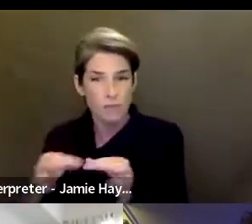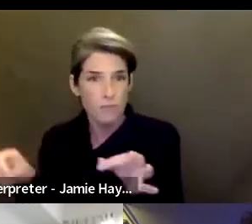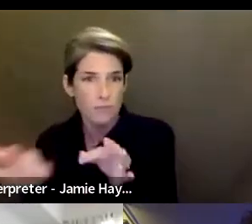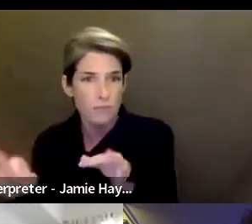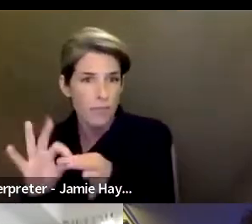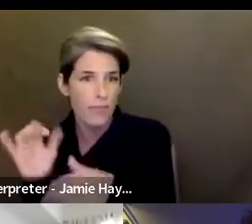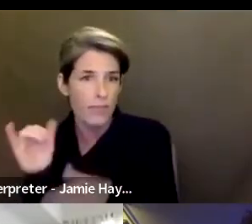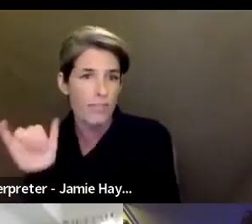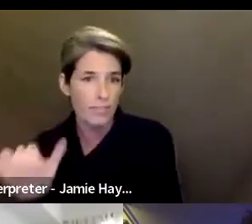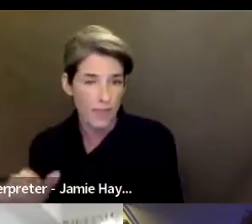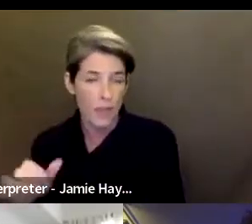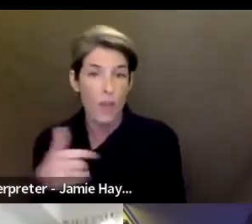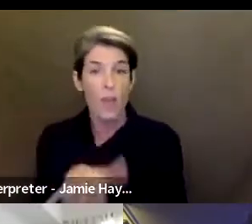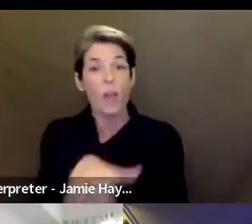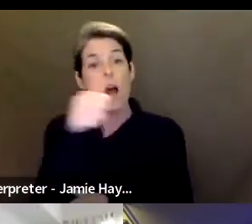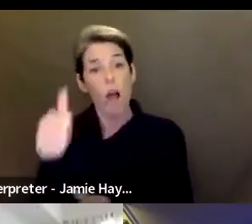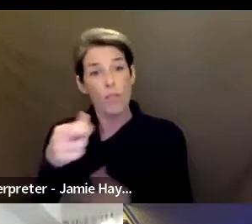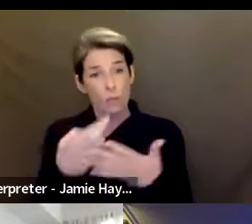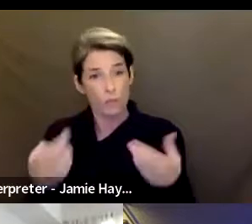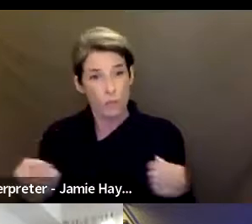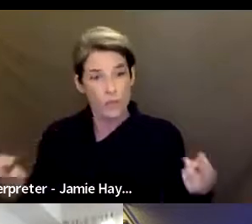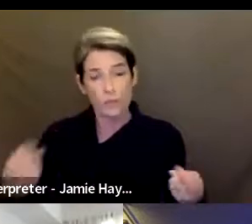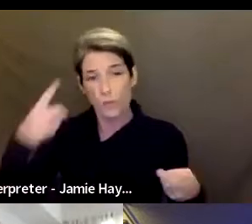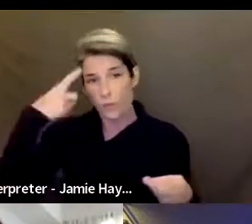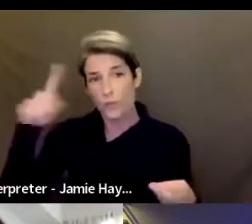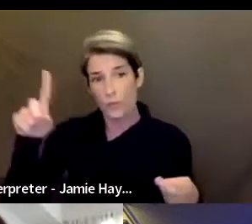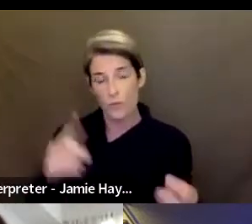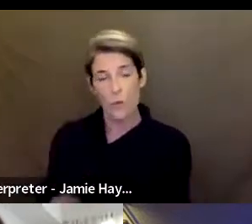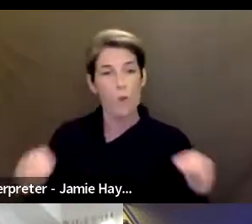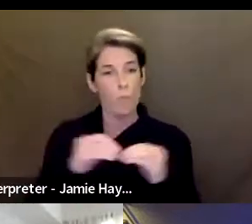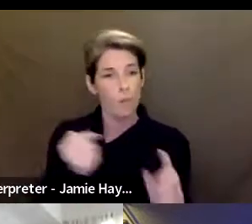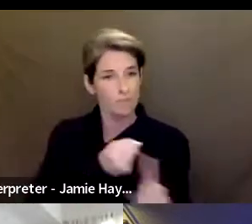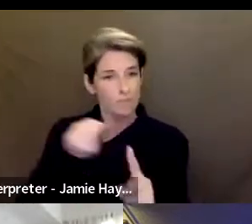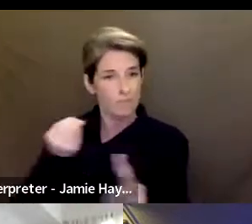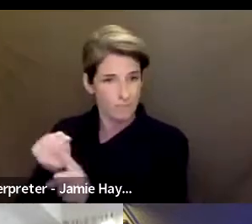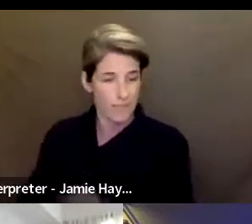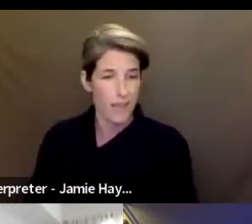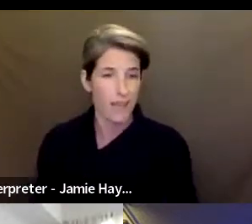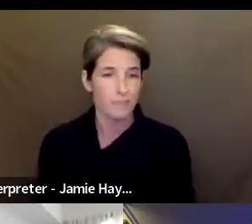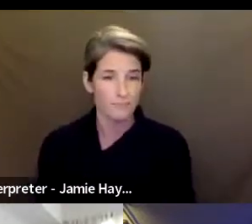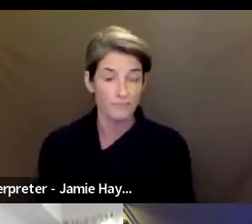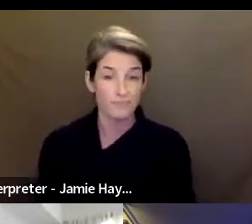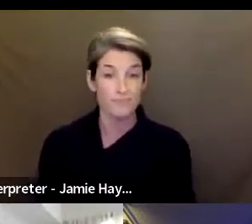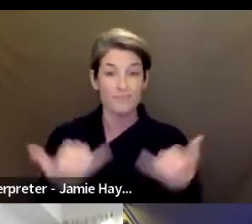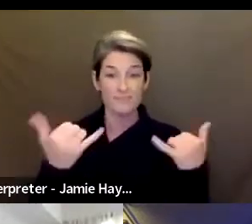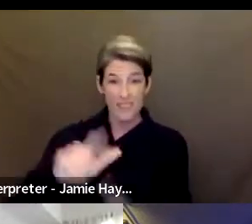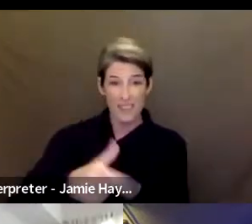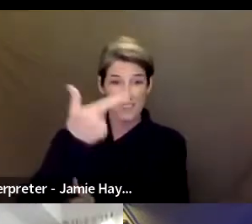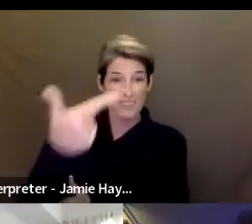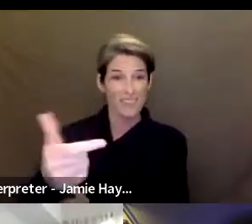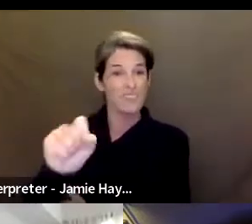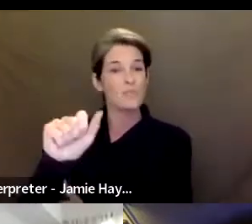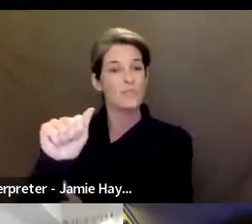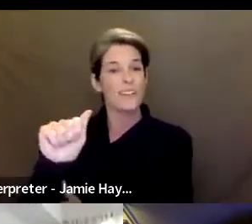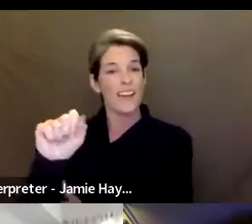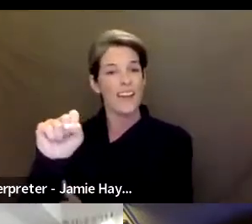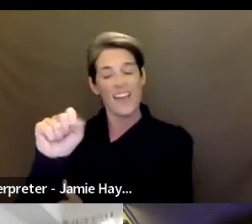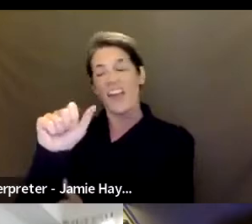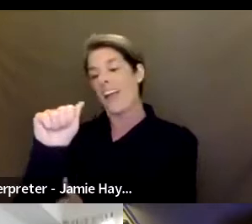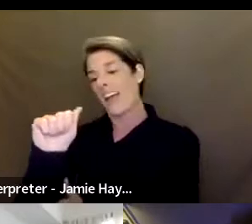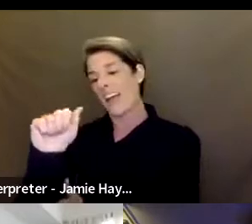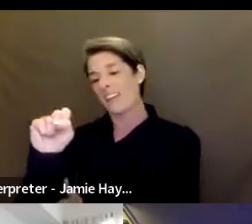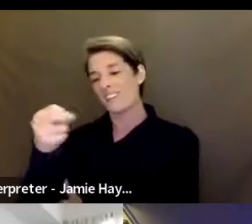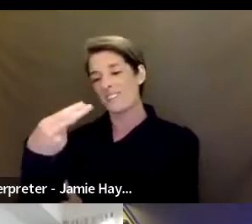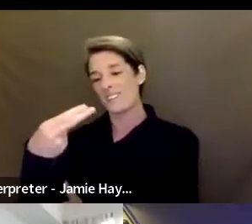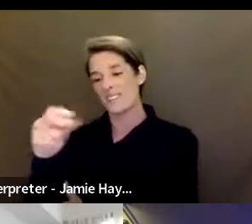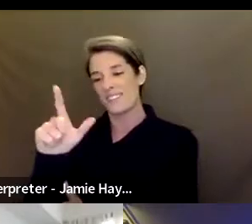for justice. Thank you all so much. And I'll pass it over to Ashley again to begin introductions. Thank you so